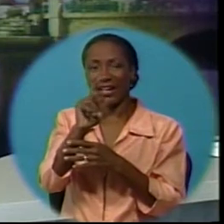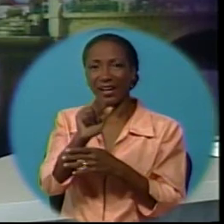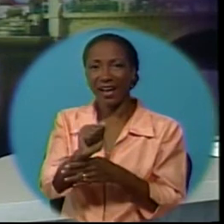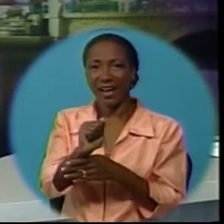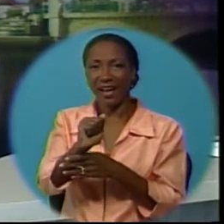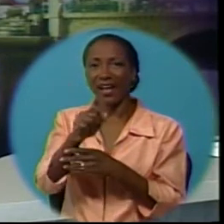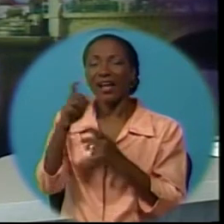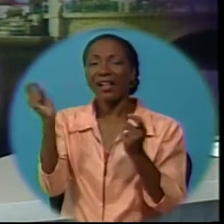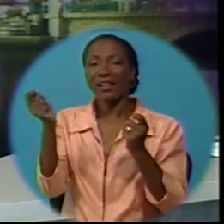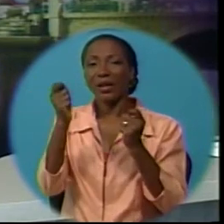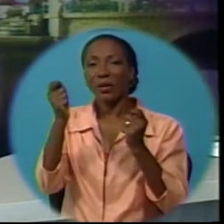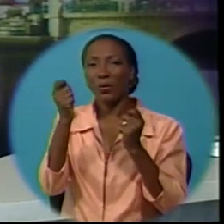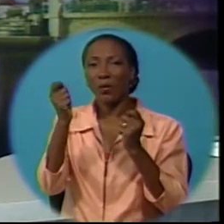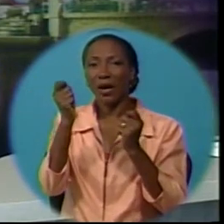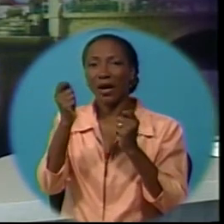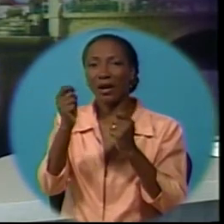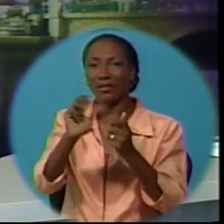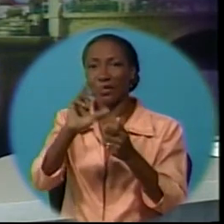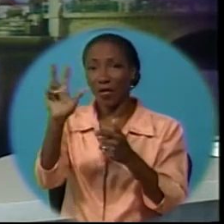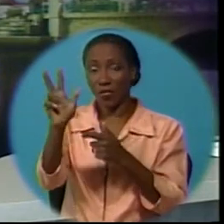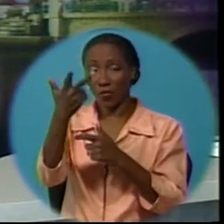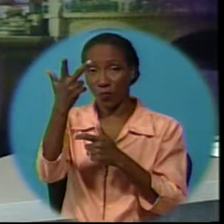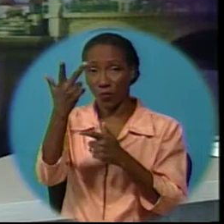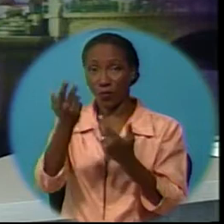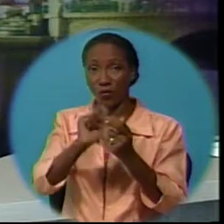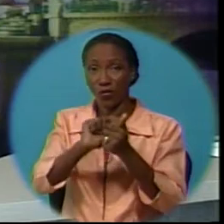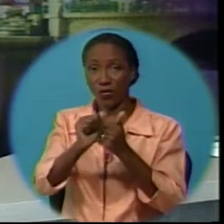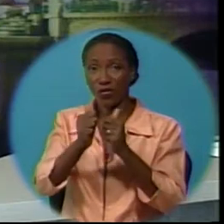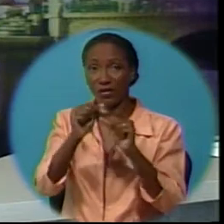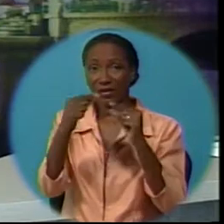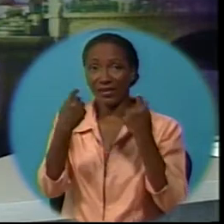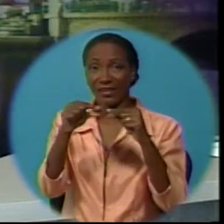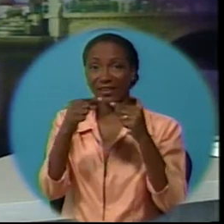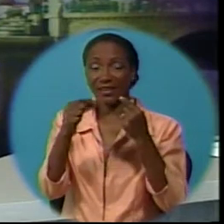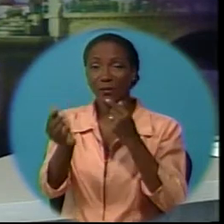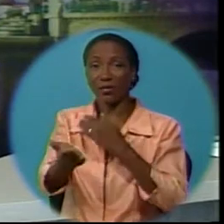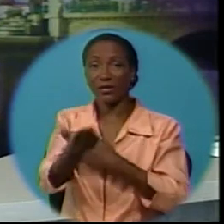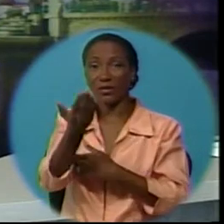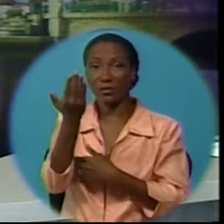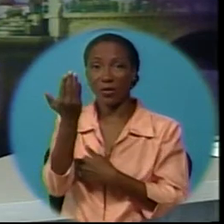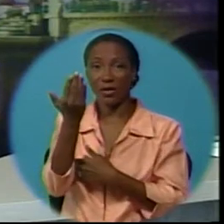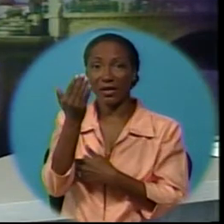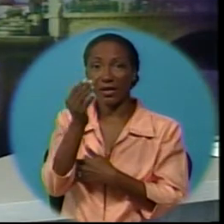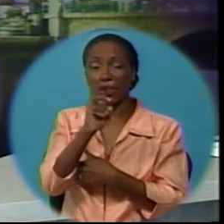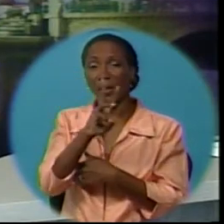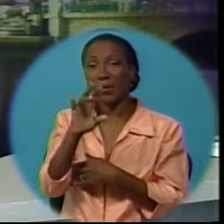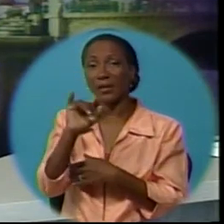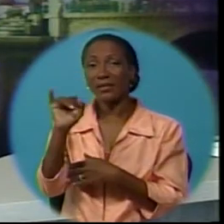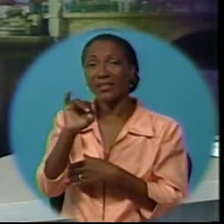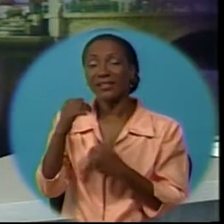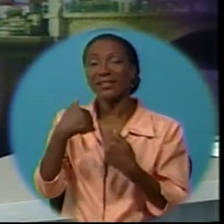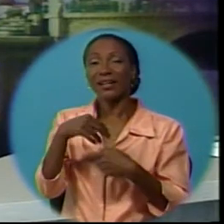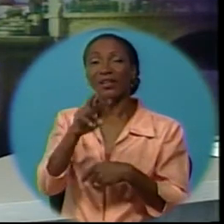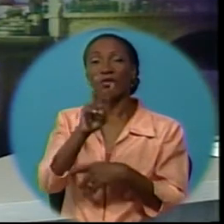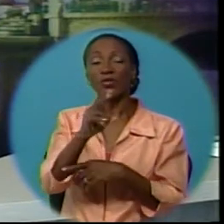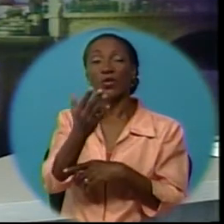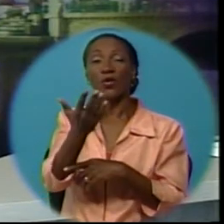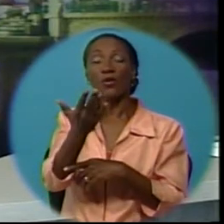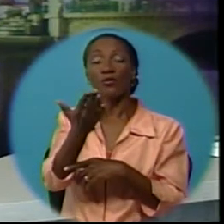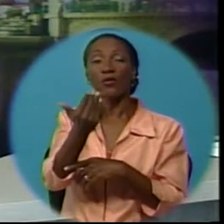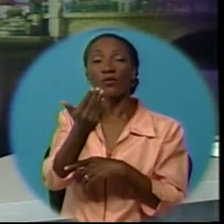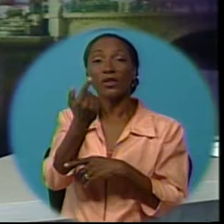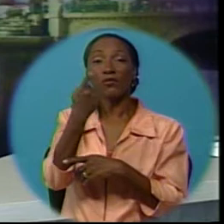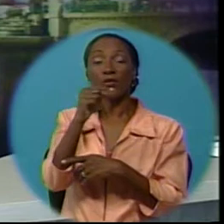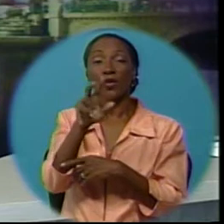the Duckworth-Lewis method. Choosing to bat first, Windies women made 215 for 3 in their 50 overs, thanks to an